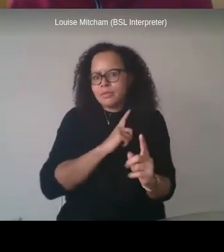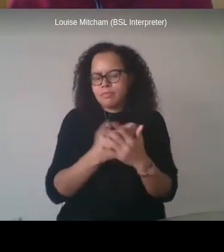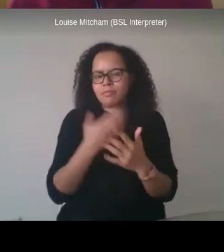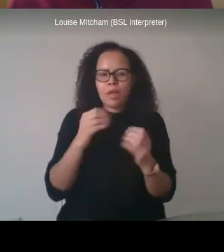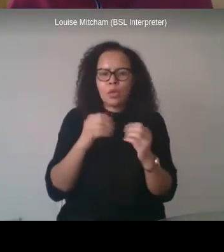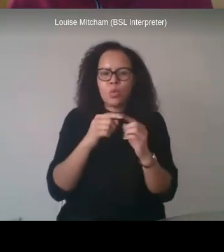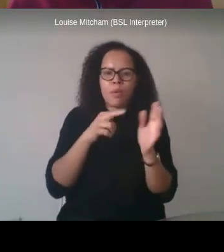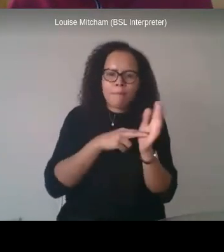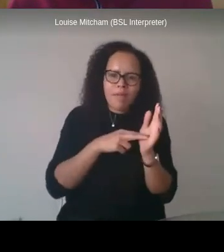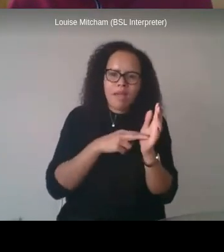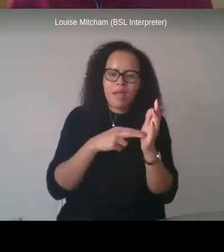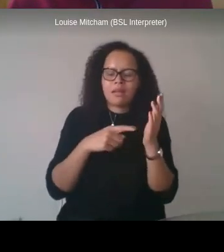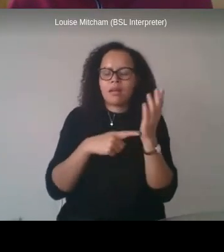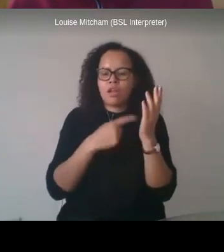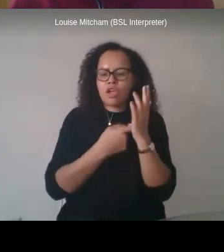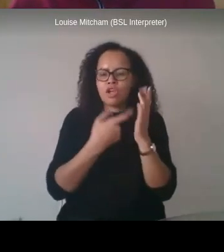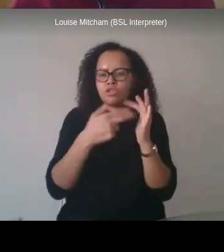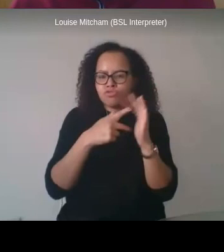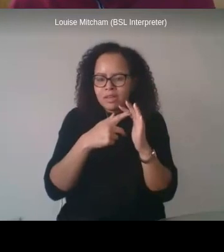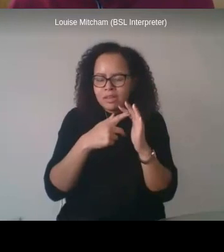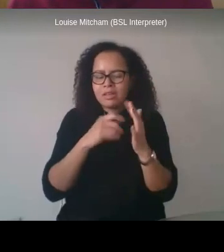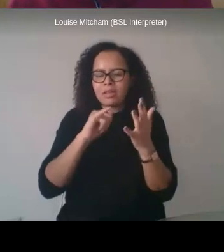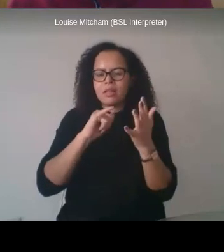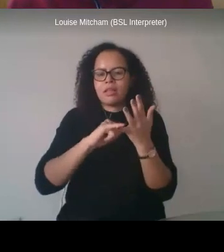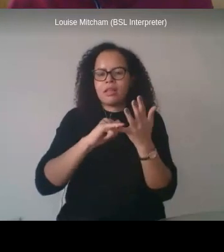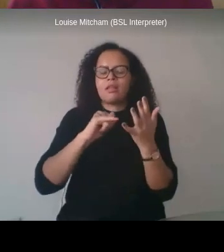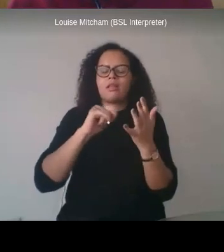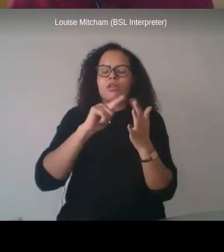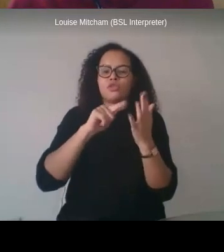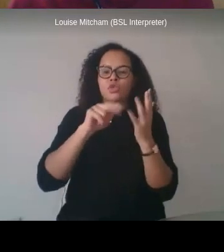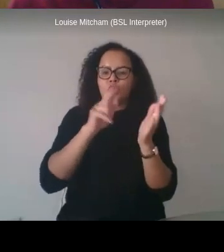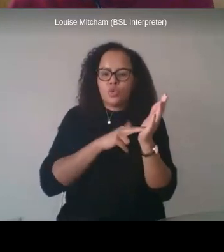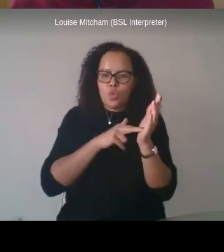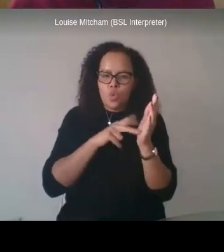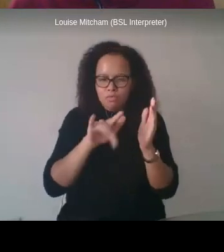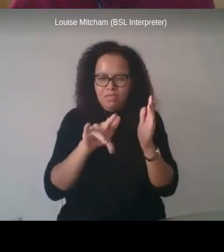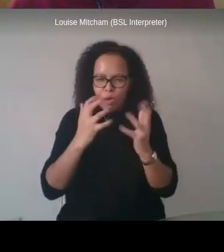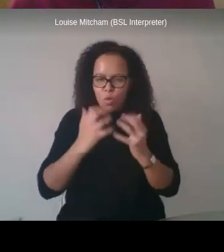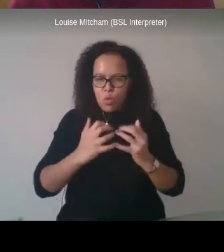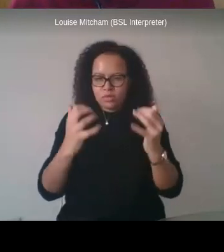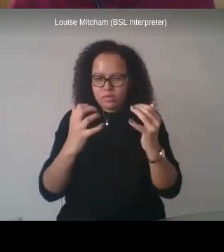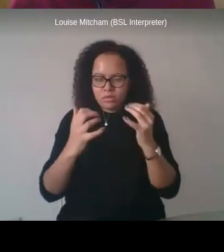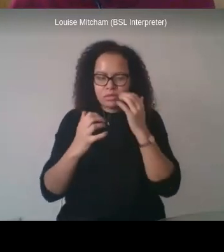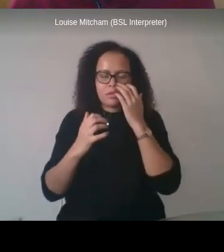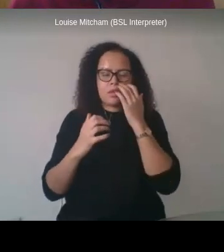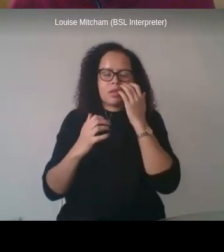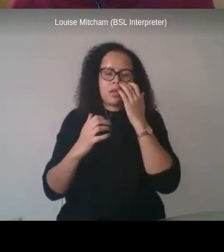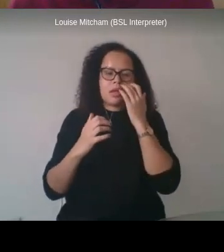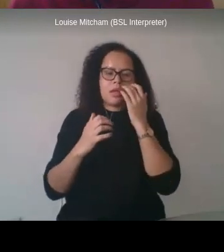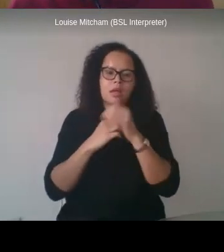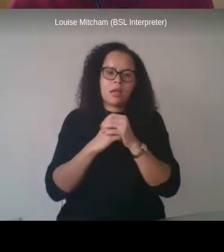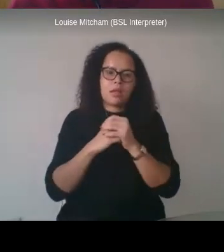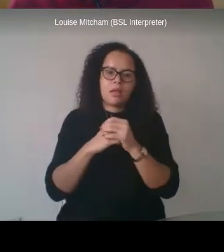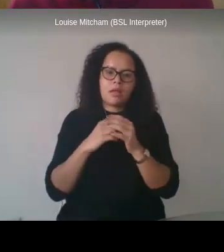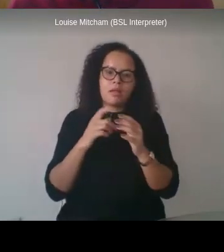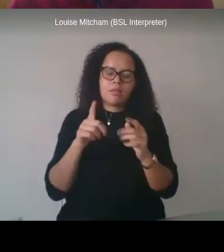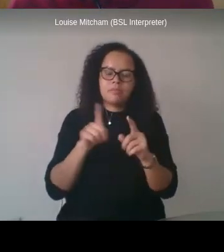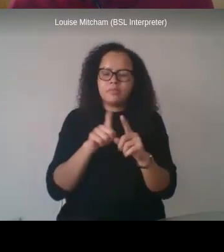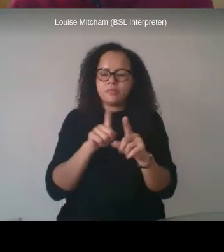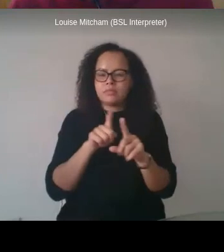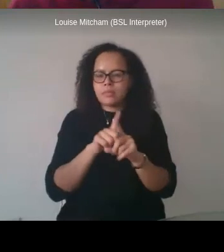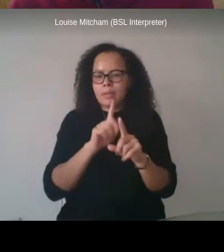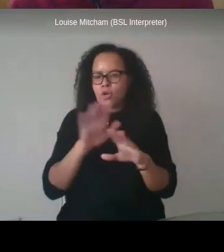Trina, Sean, who is in the audience and didn't quite come in into the virtual stage as such, for